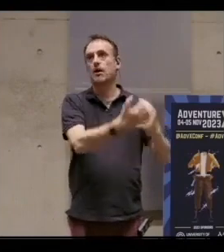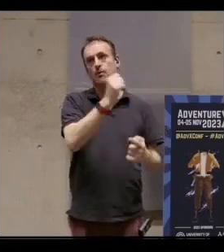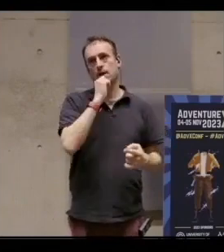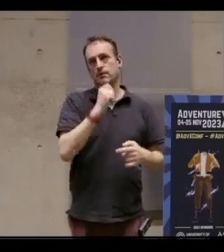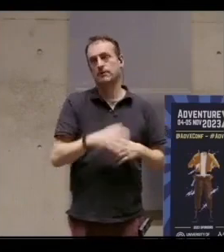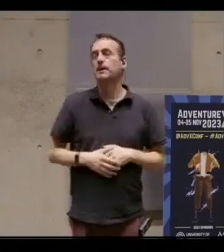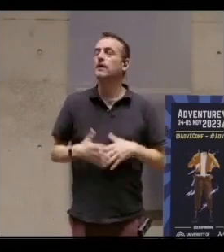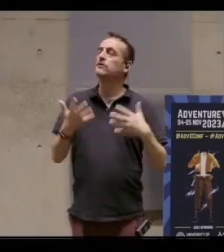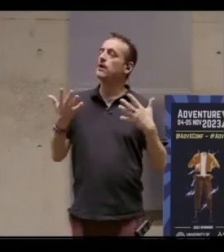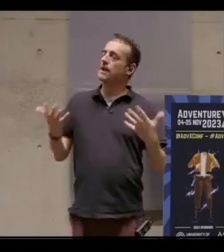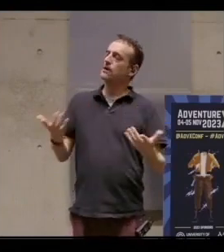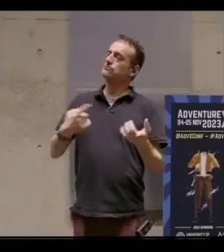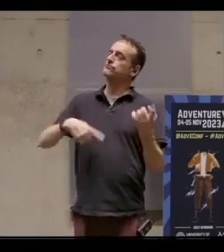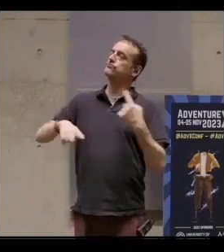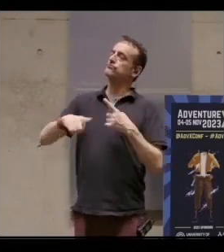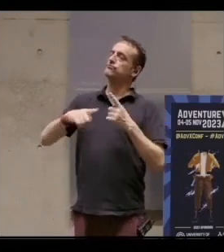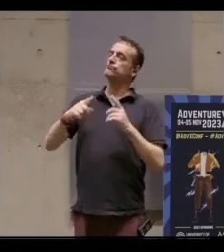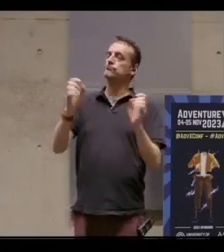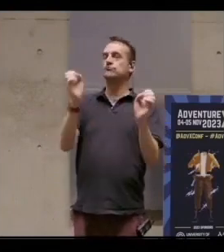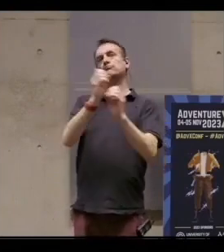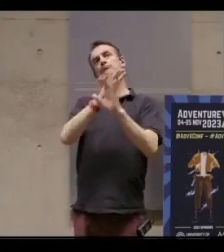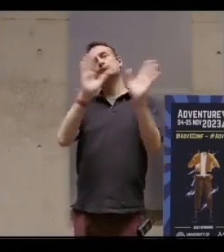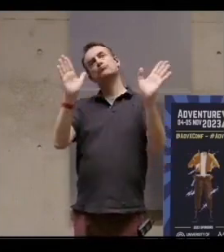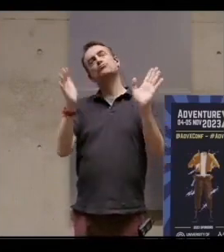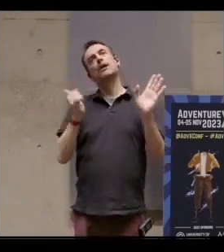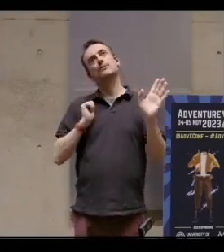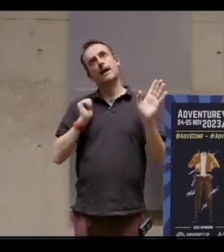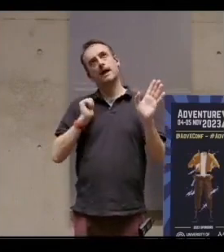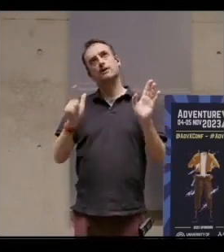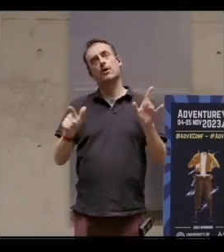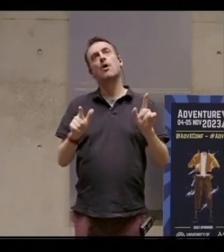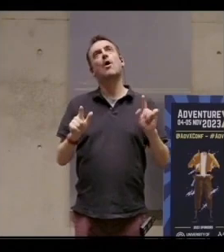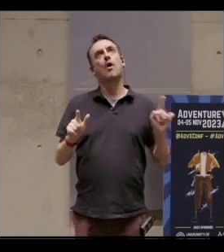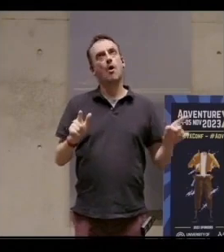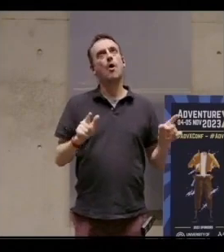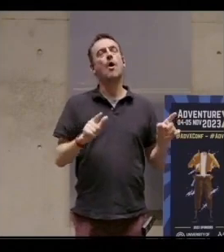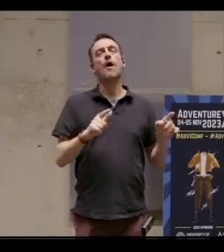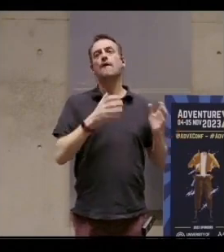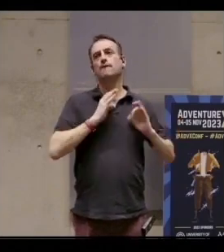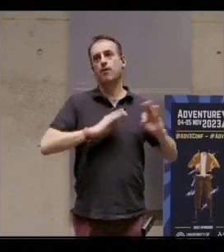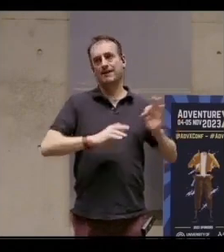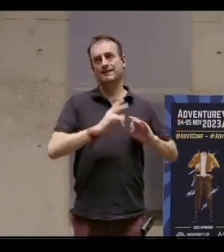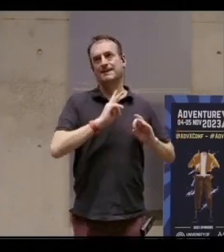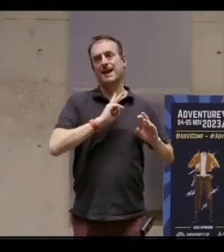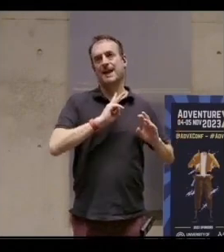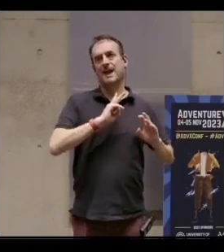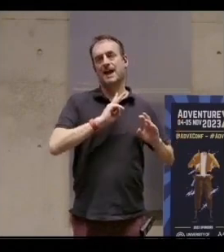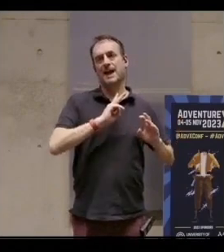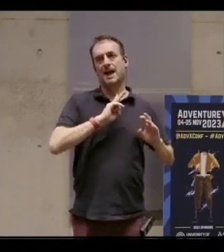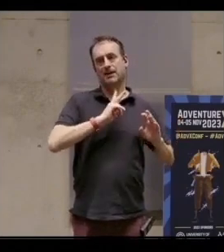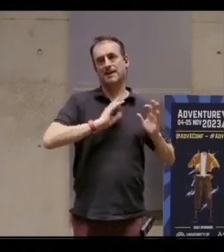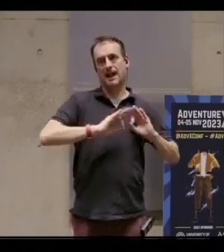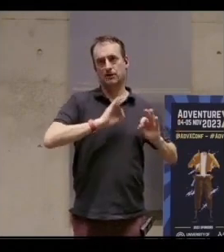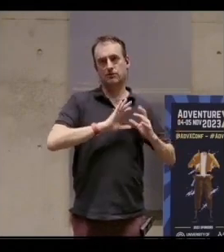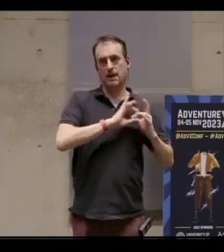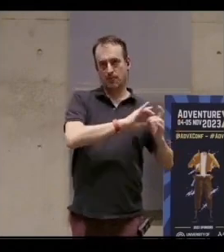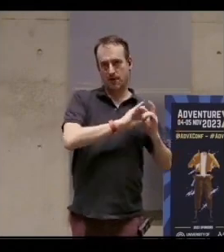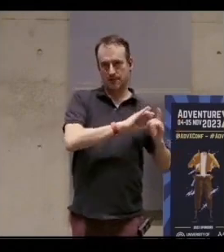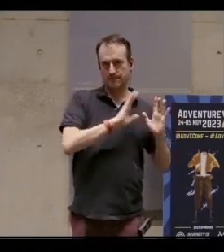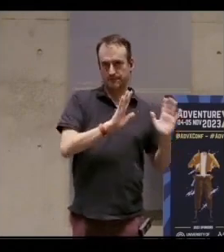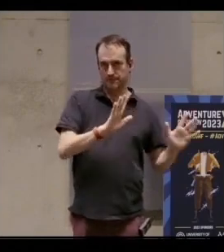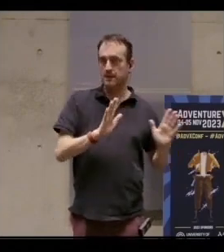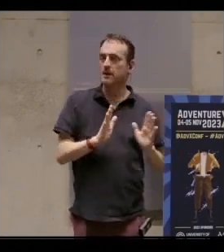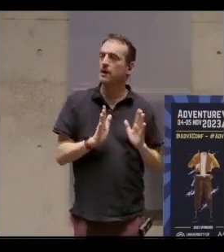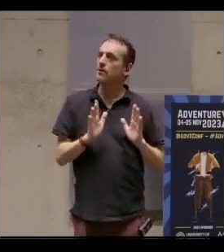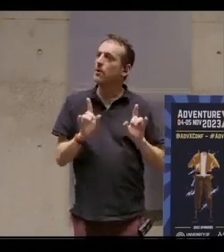and how to high-level collaborate with a voice actor. So, but with that spirit of trust in mind, let's look at giving